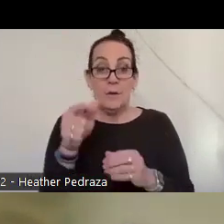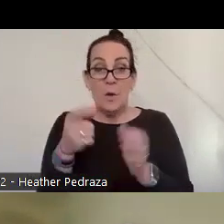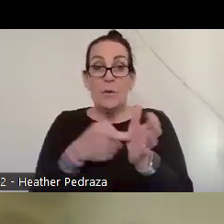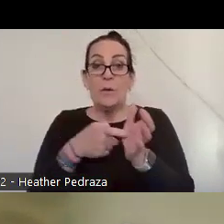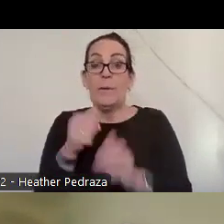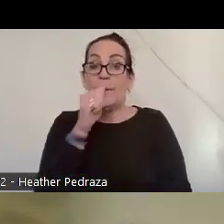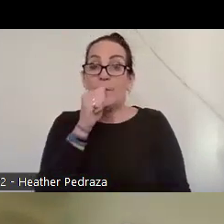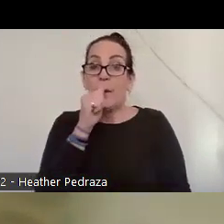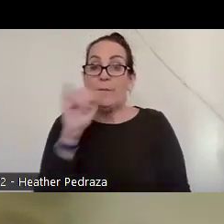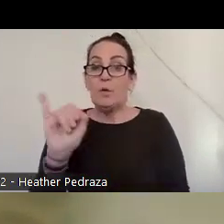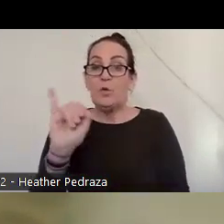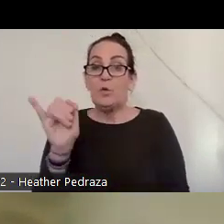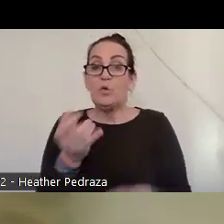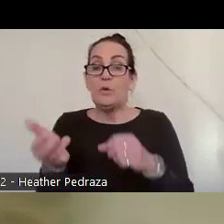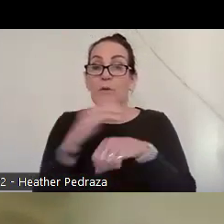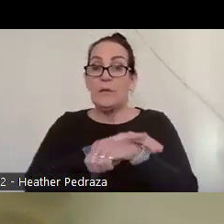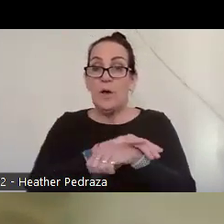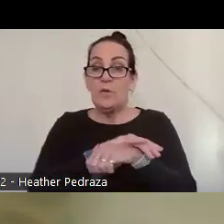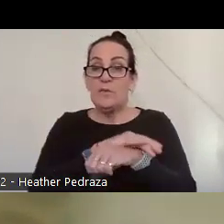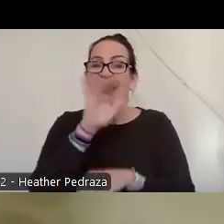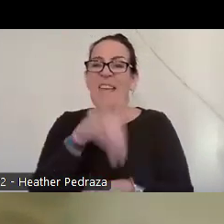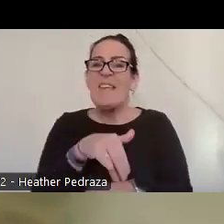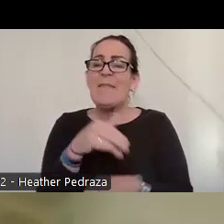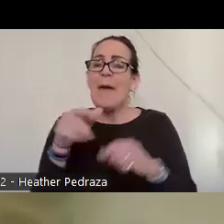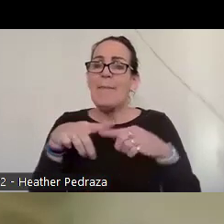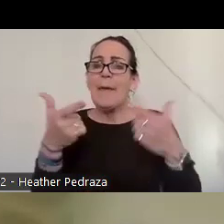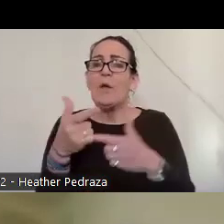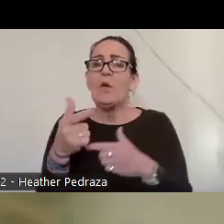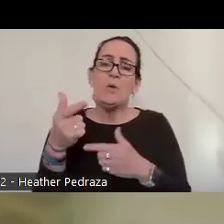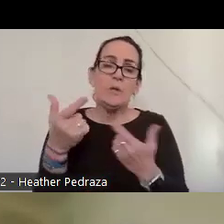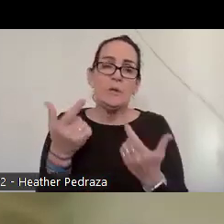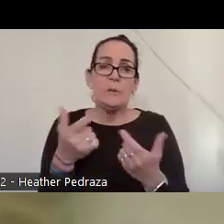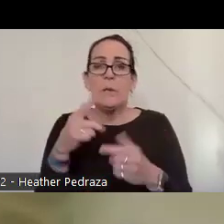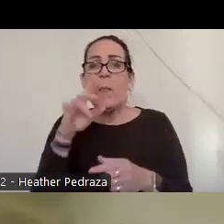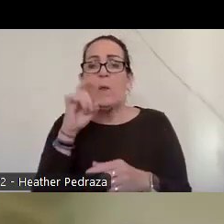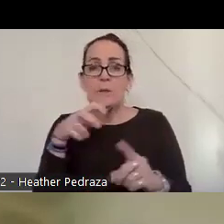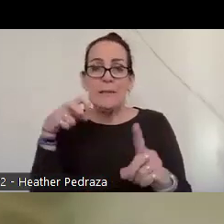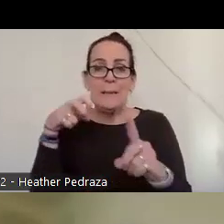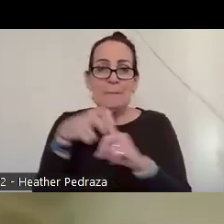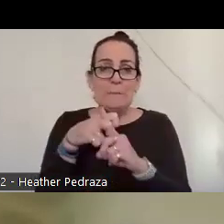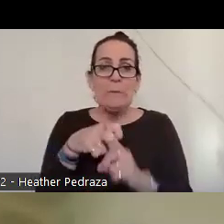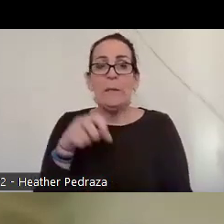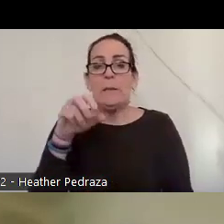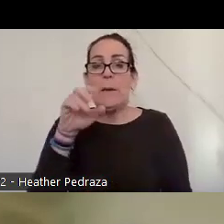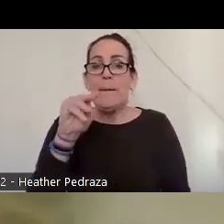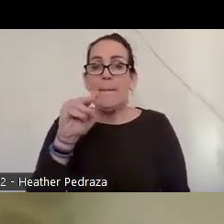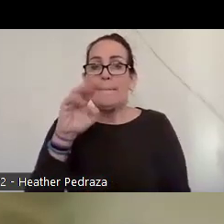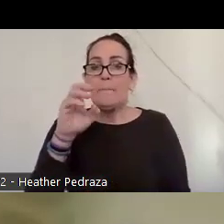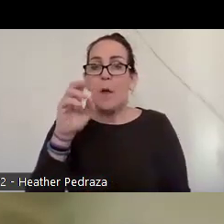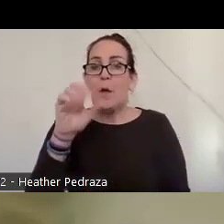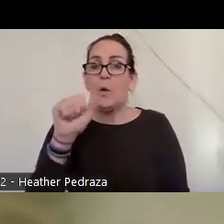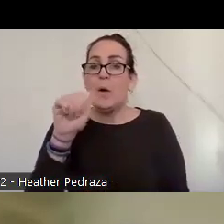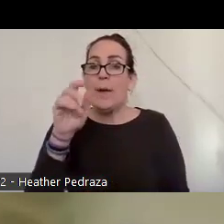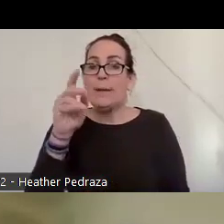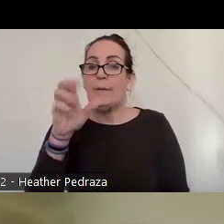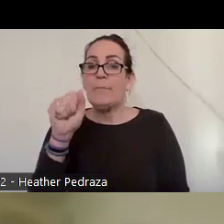disease. The language effectively captures the currently available monoclonal antibody treatments targeting amyloid plaque, but they